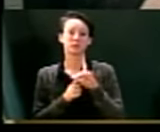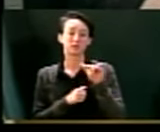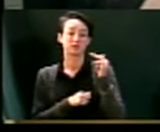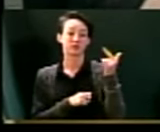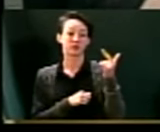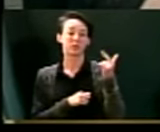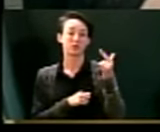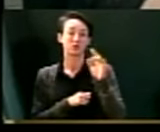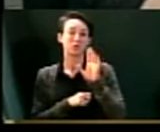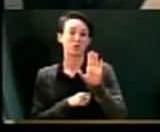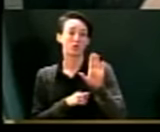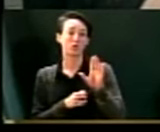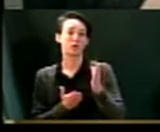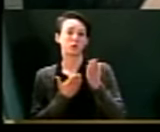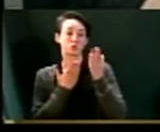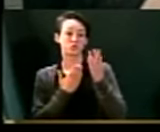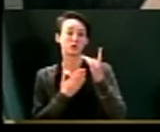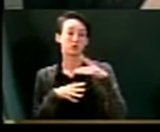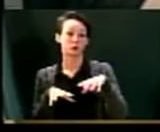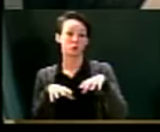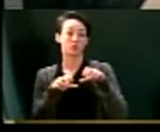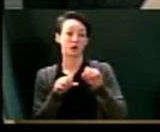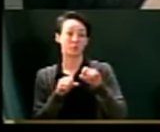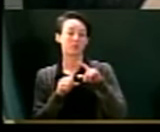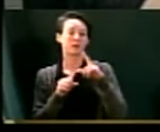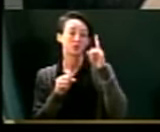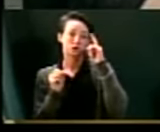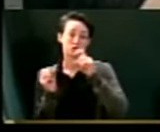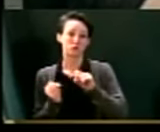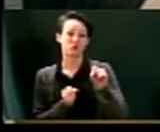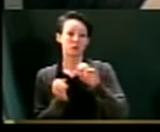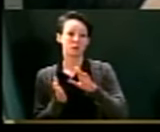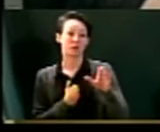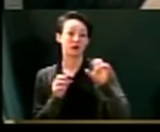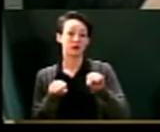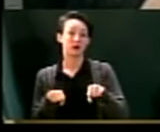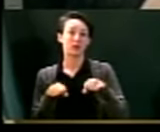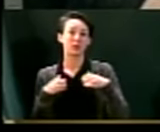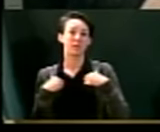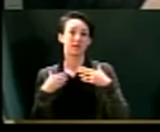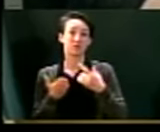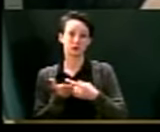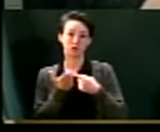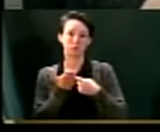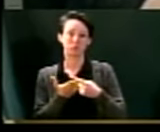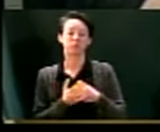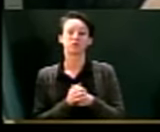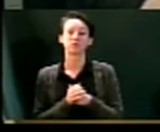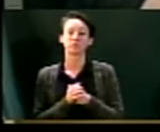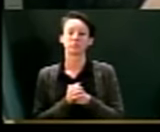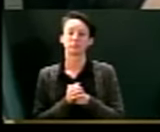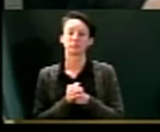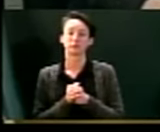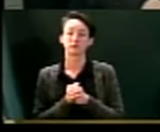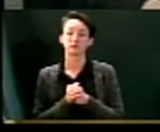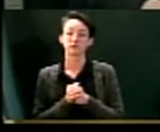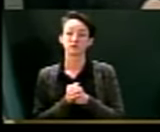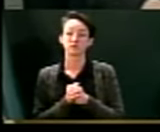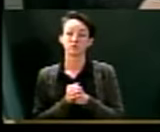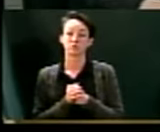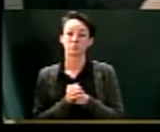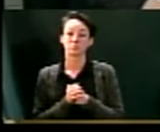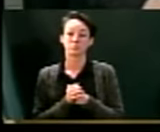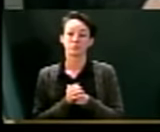her motion to adopt the strategic plan so that we can have discussion. Okay. So, you got that, Ms. Clark?